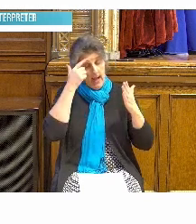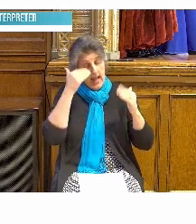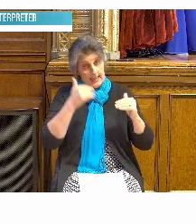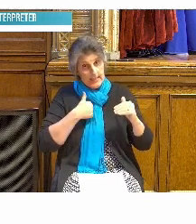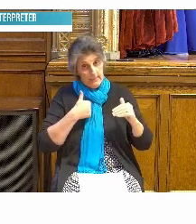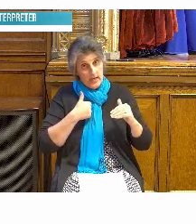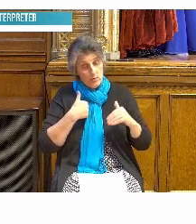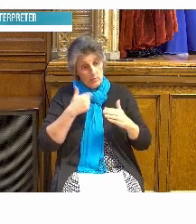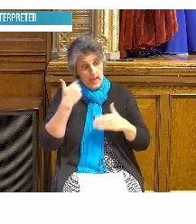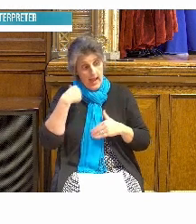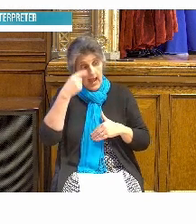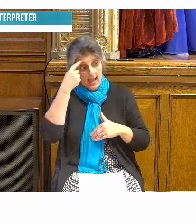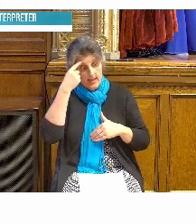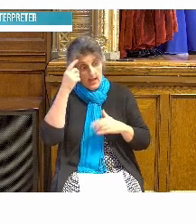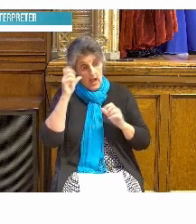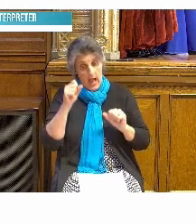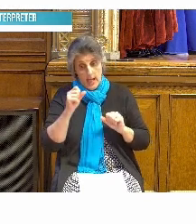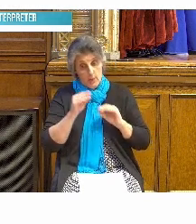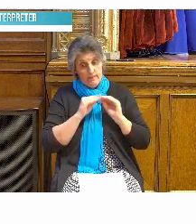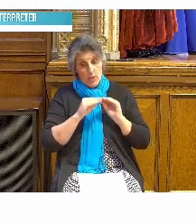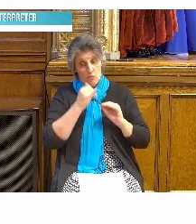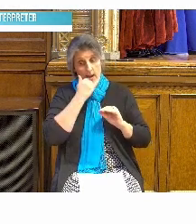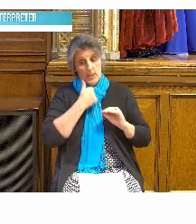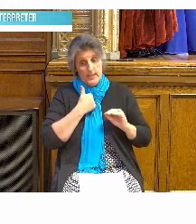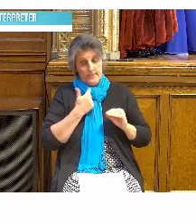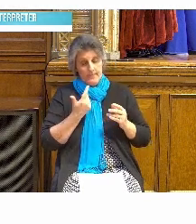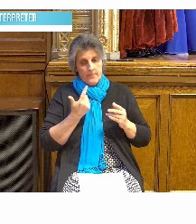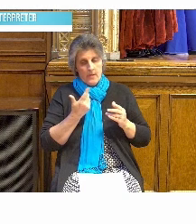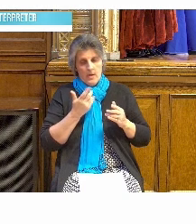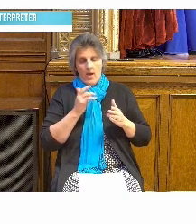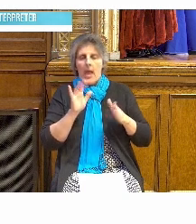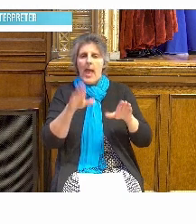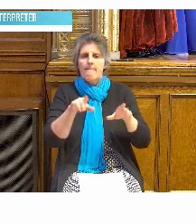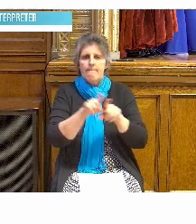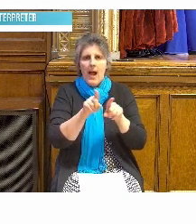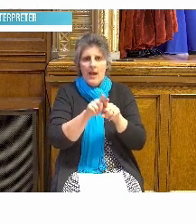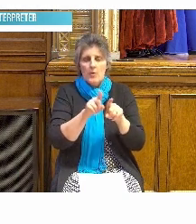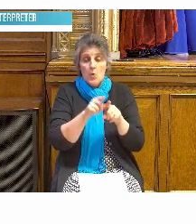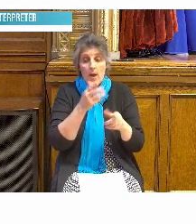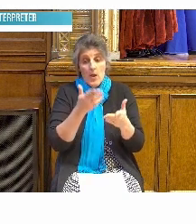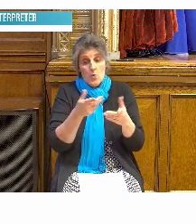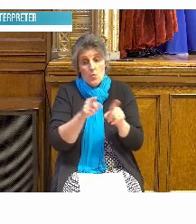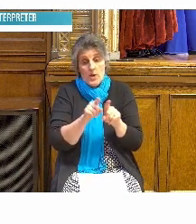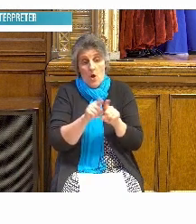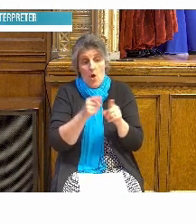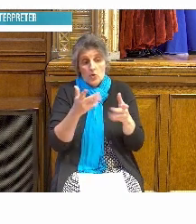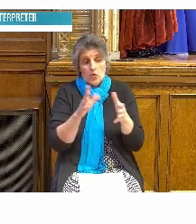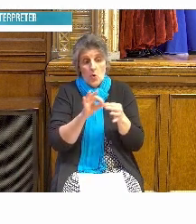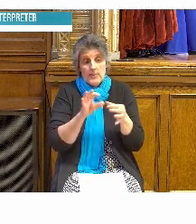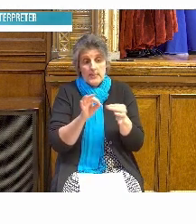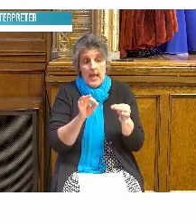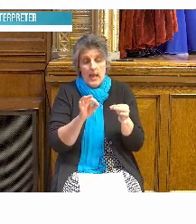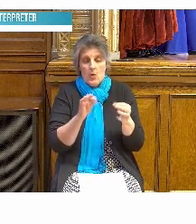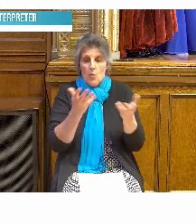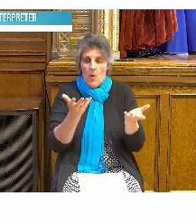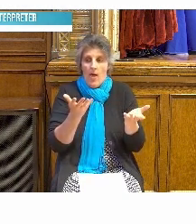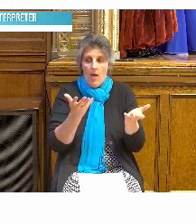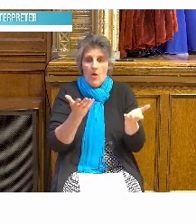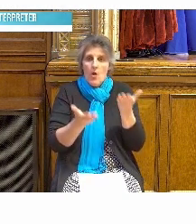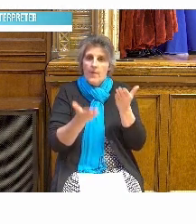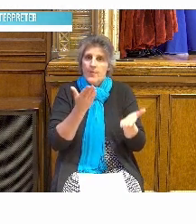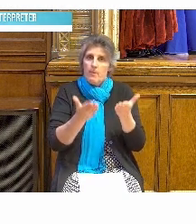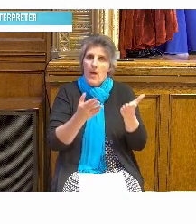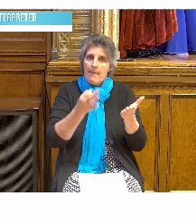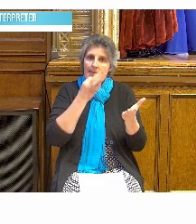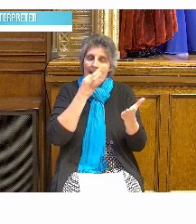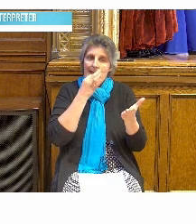was, and I think I can be corrected on this, and by the way, we also said, while there might be